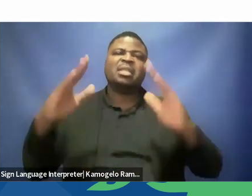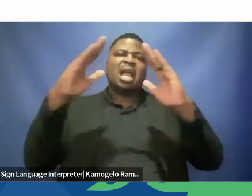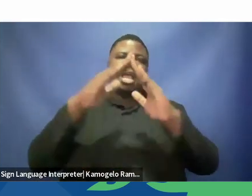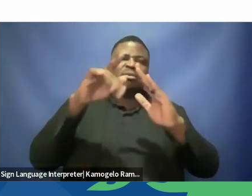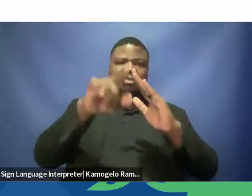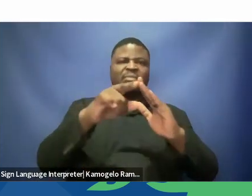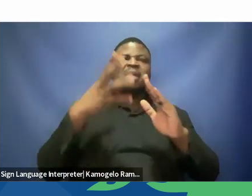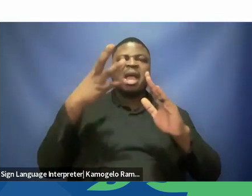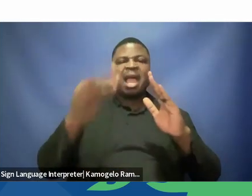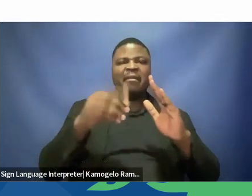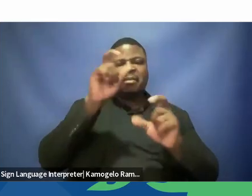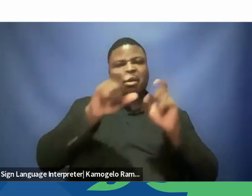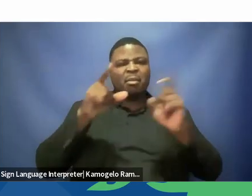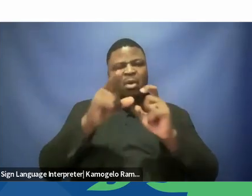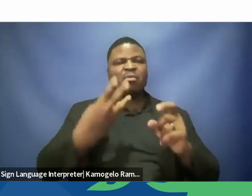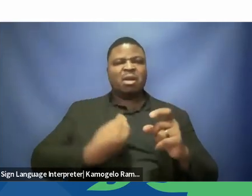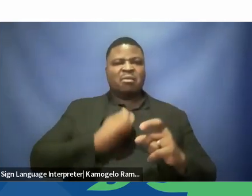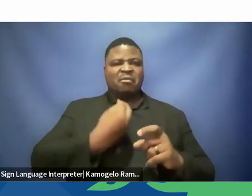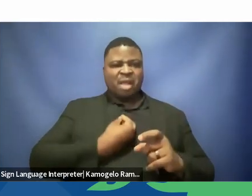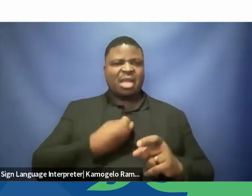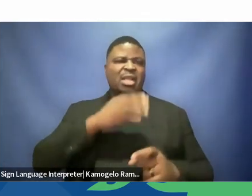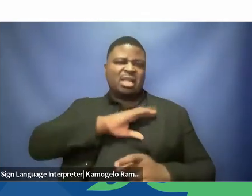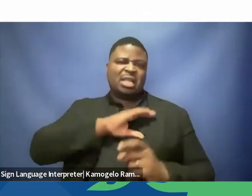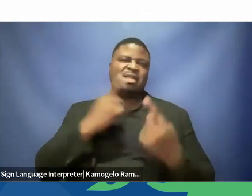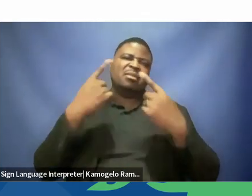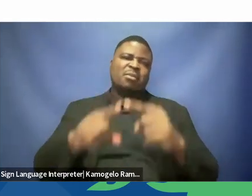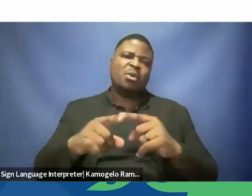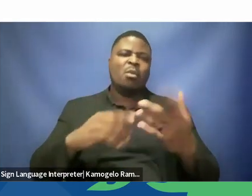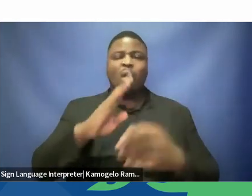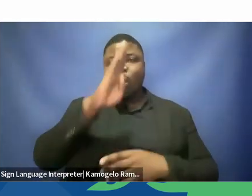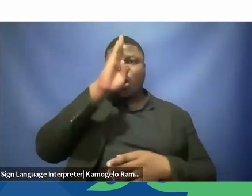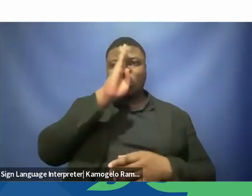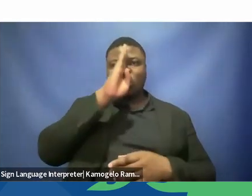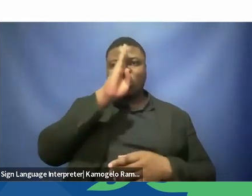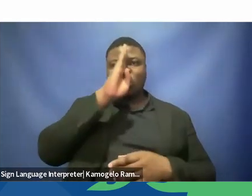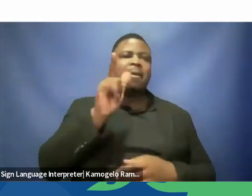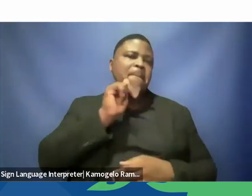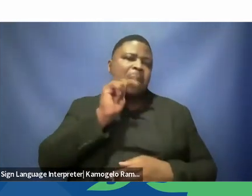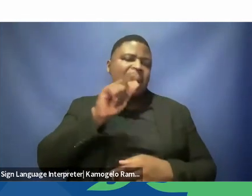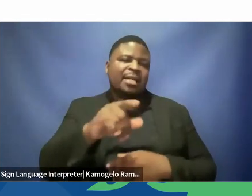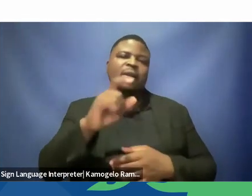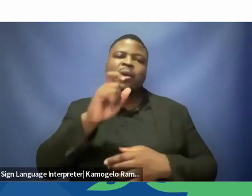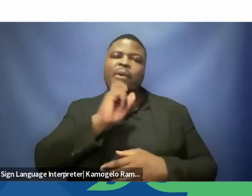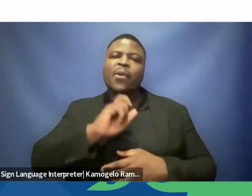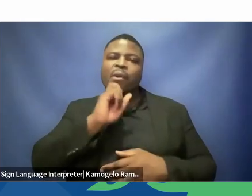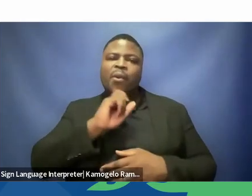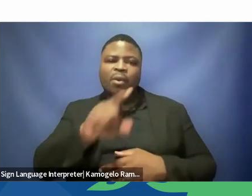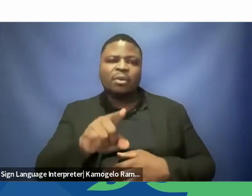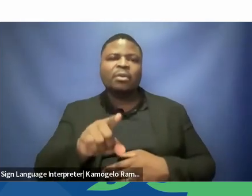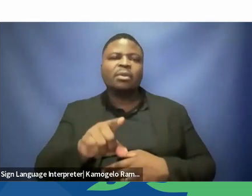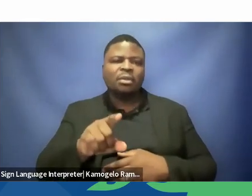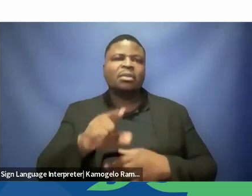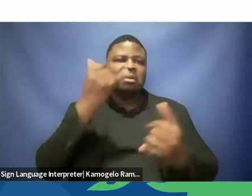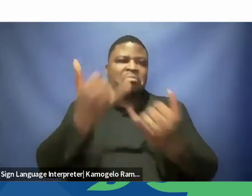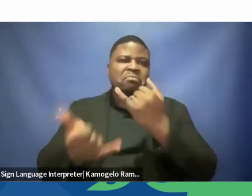younger clients who solicit older or straight men, and they also use the ads for Africa to advertise